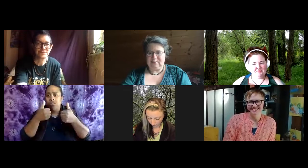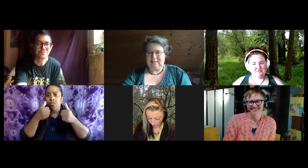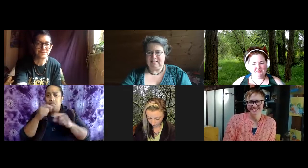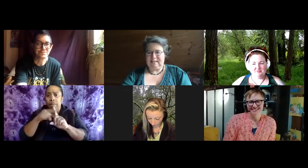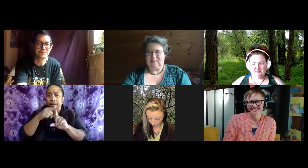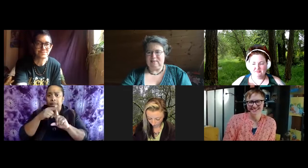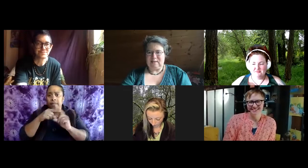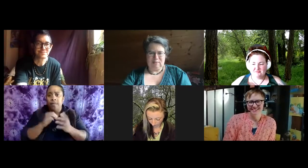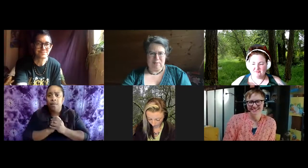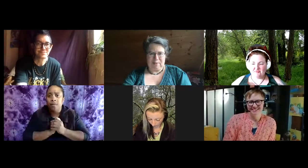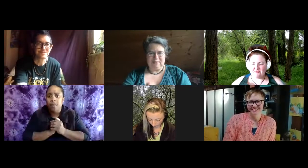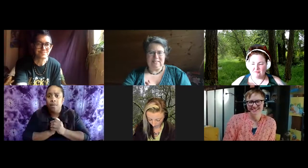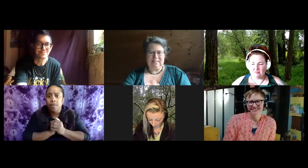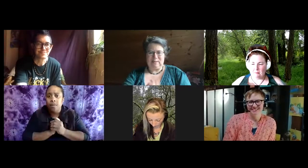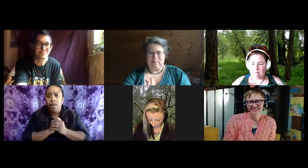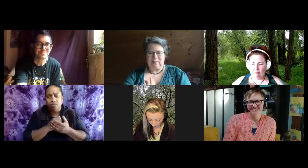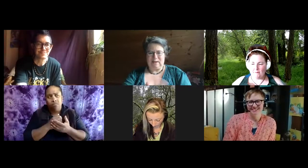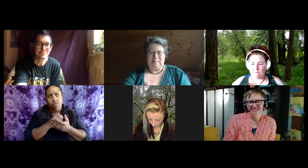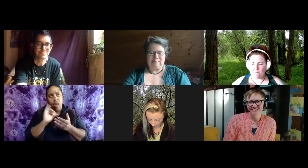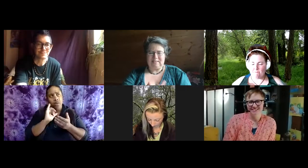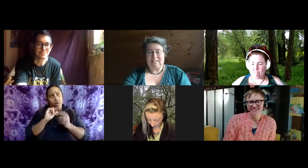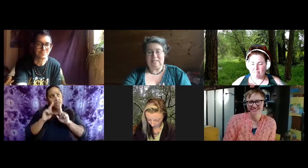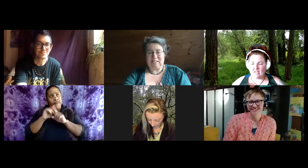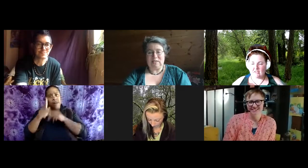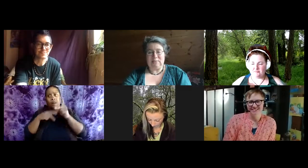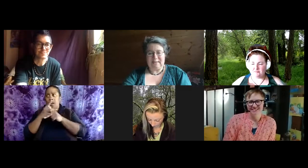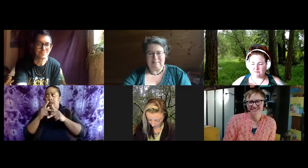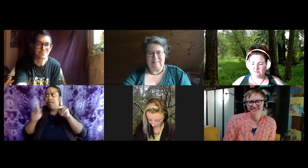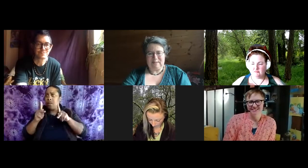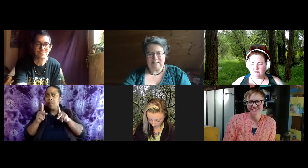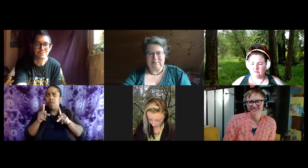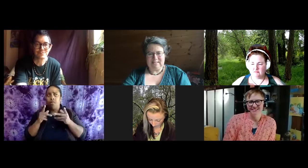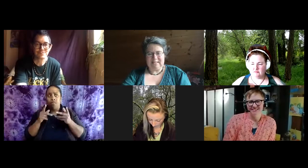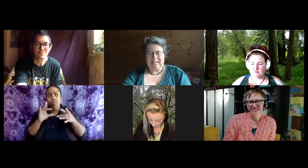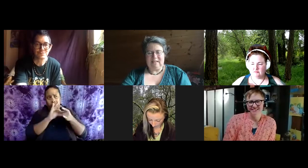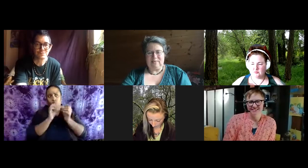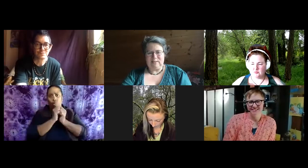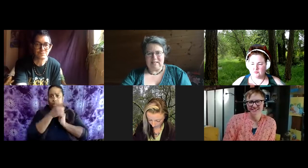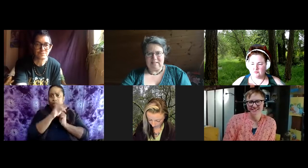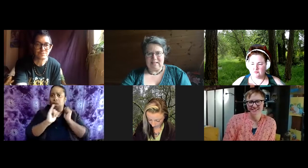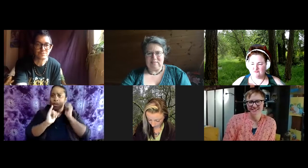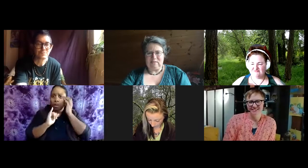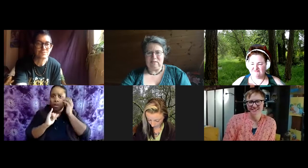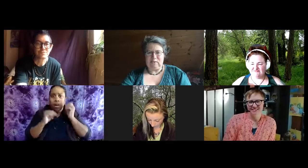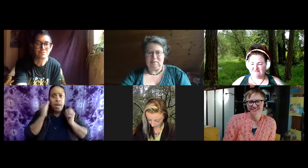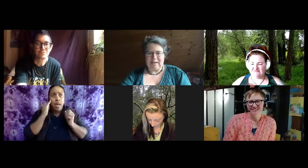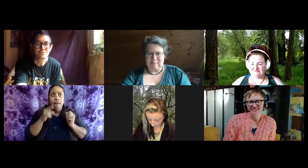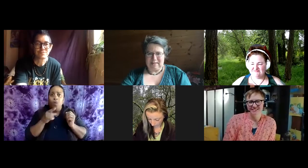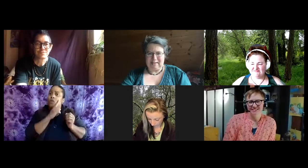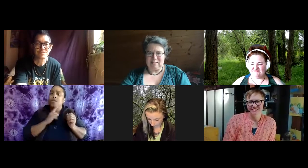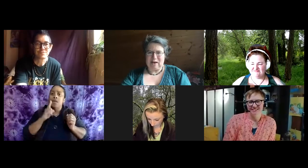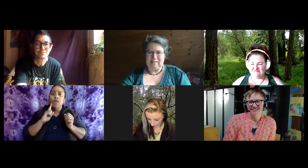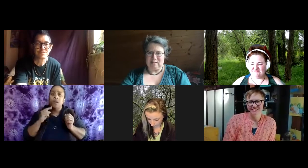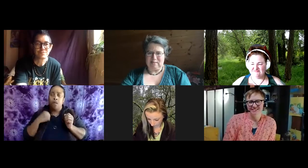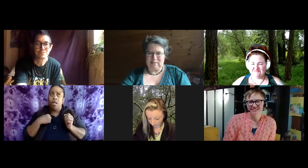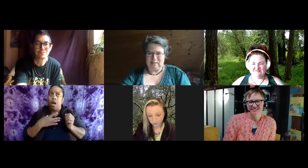support you, different types of people, to this synergy with them also. And if you're single, I love to use this work for